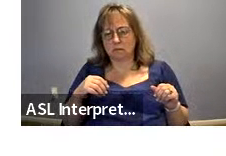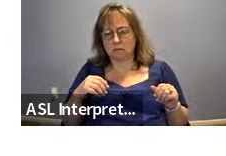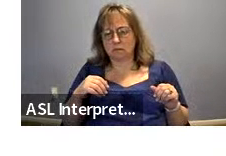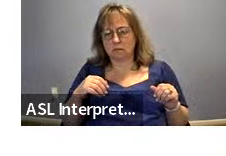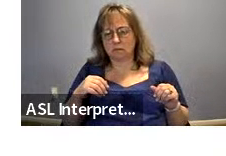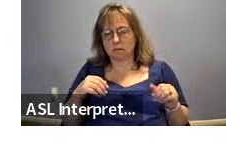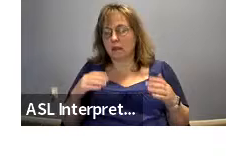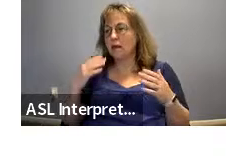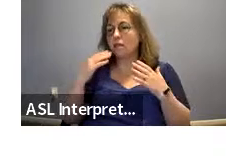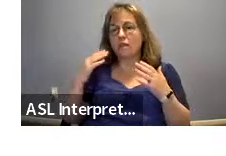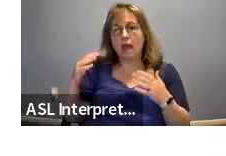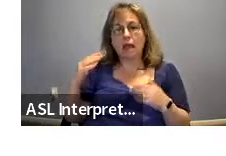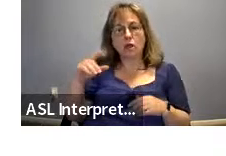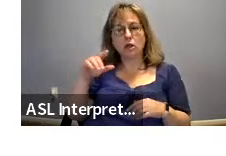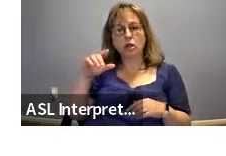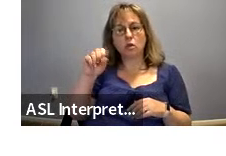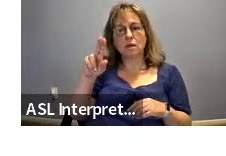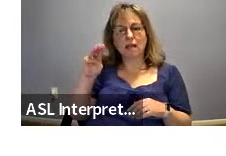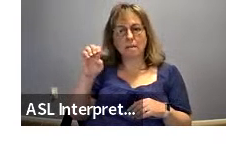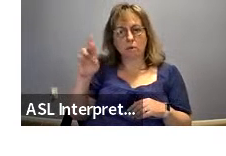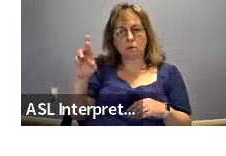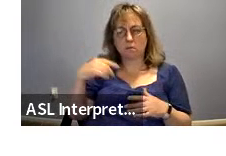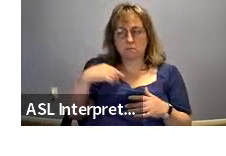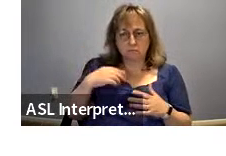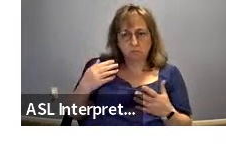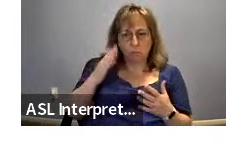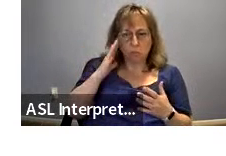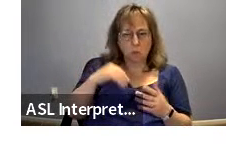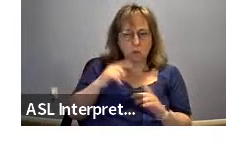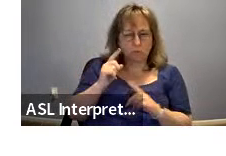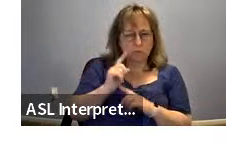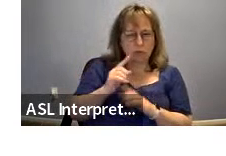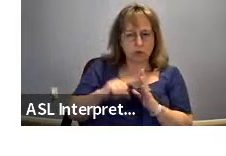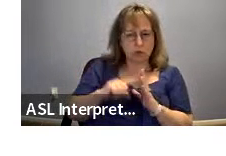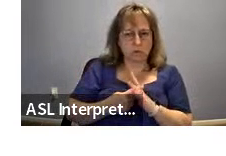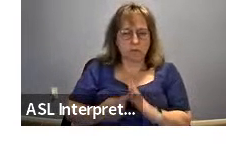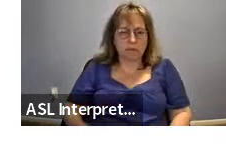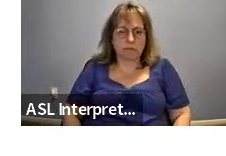Thank you, Summer. We'll get started in a minute. Okay.